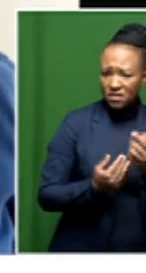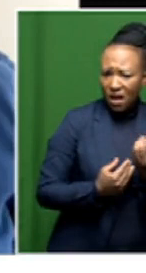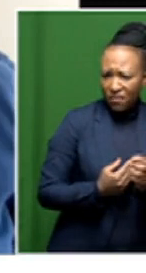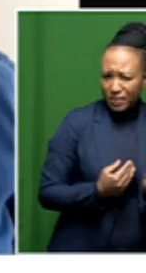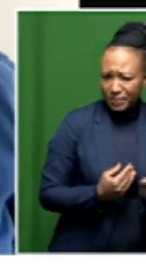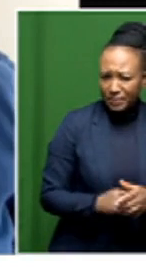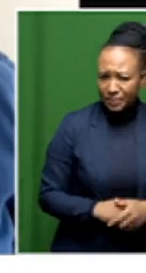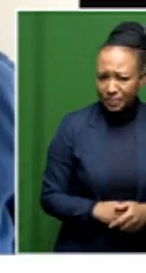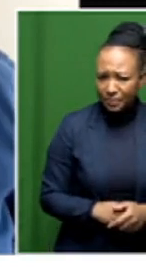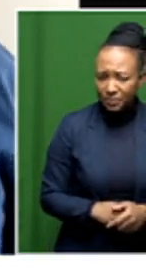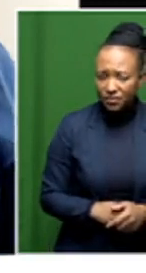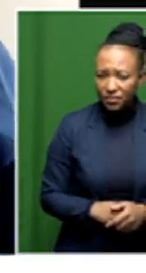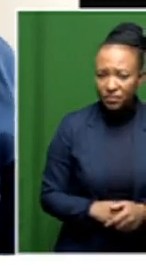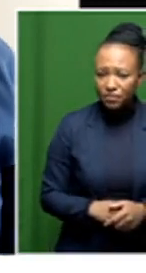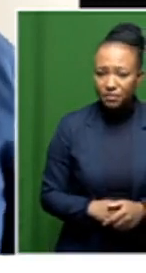them?